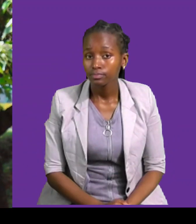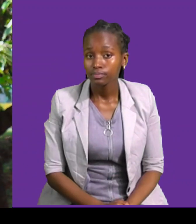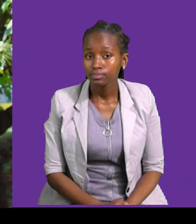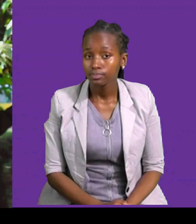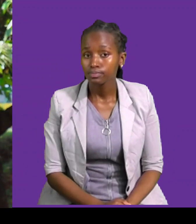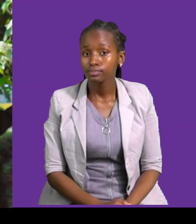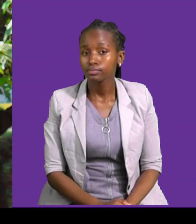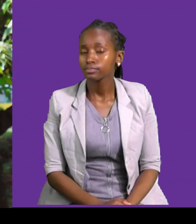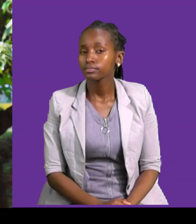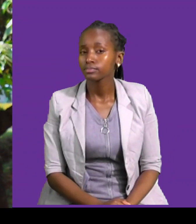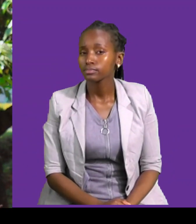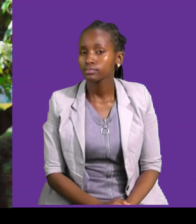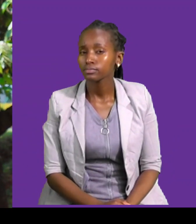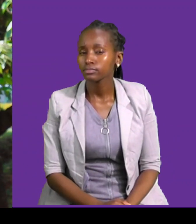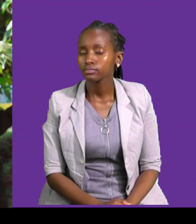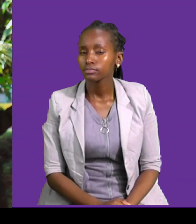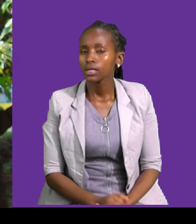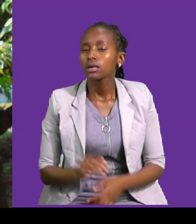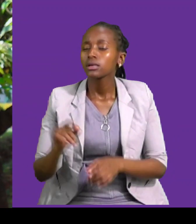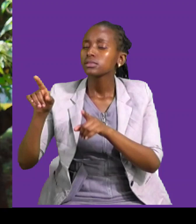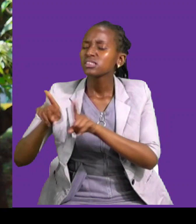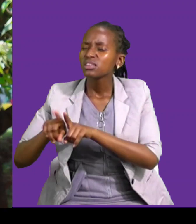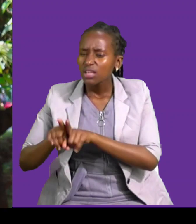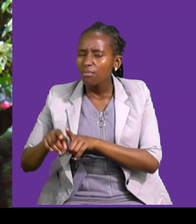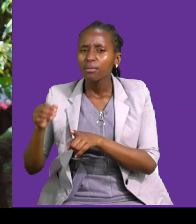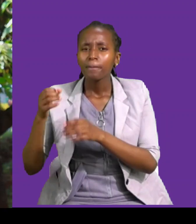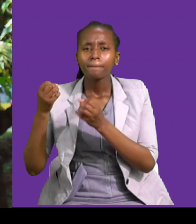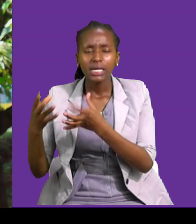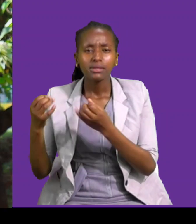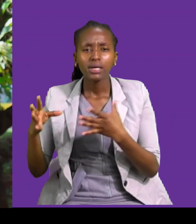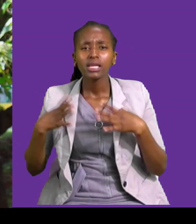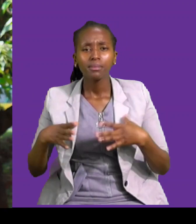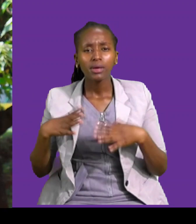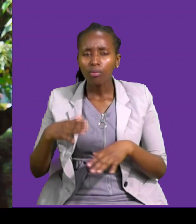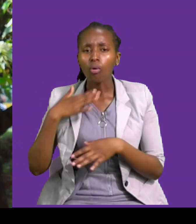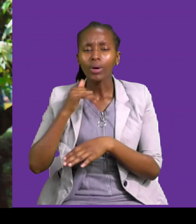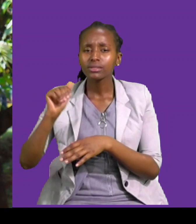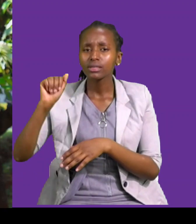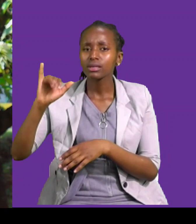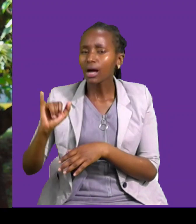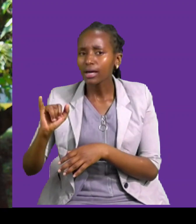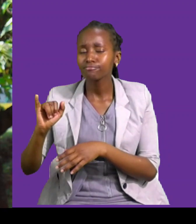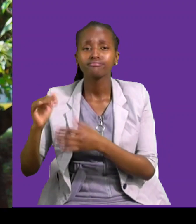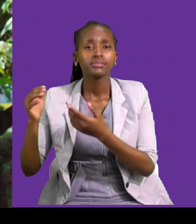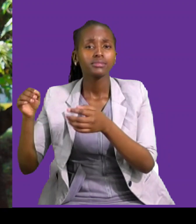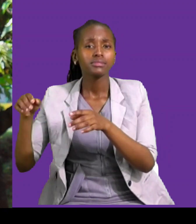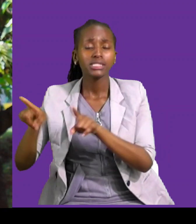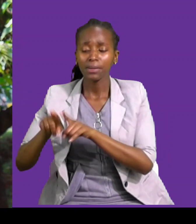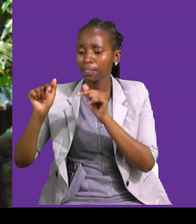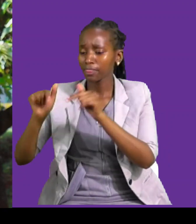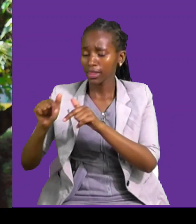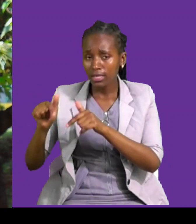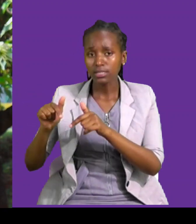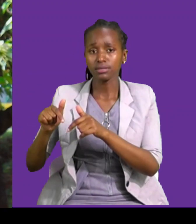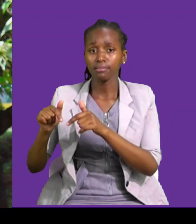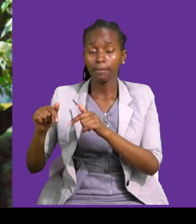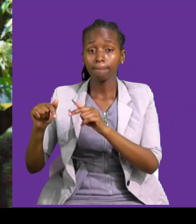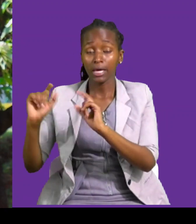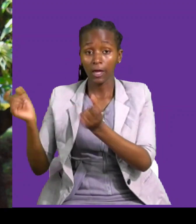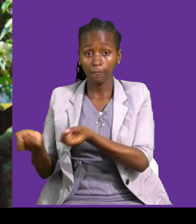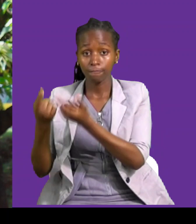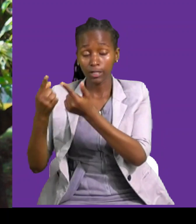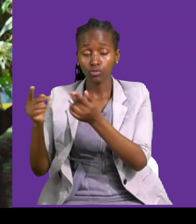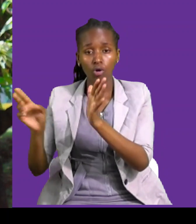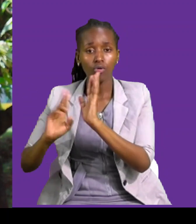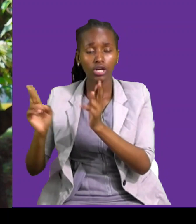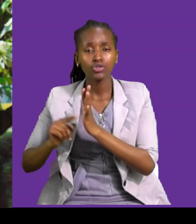maybe increased demand in AI and machine learning solutions, and also this conference is also seeking to showcase